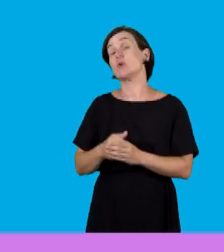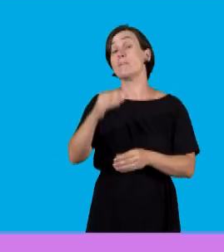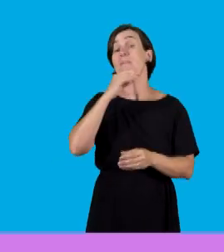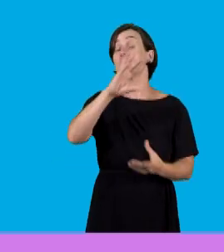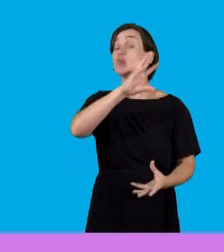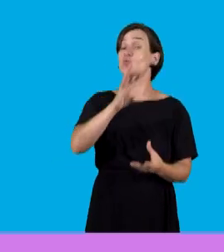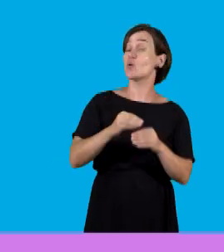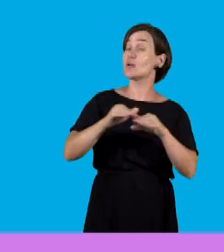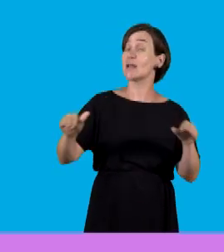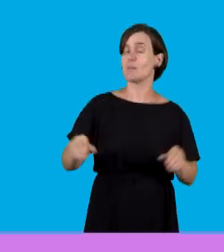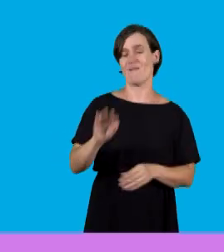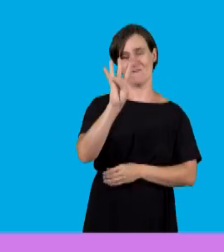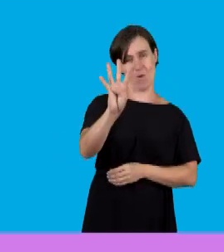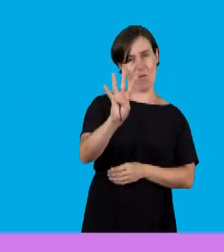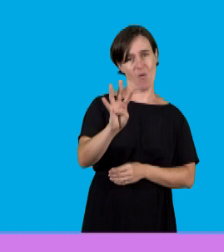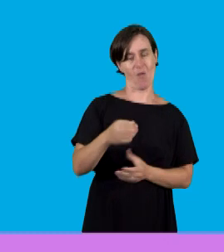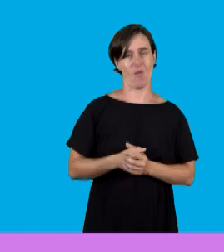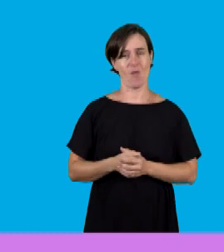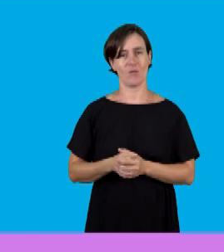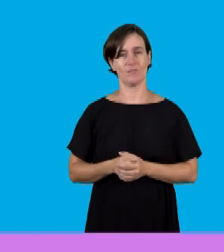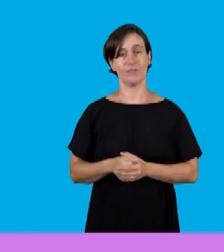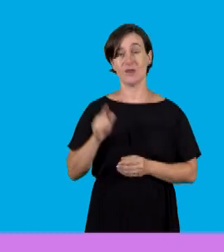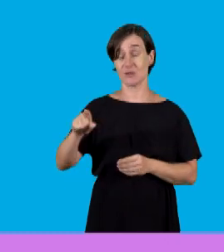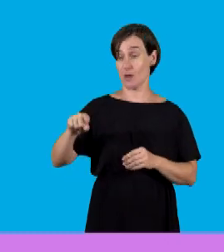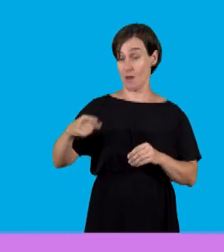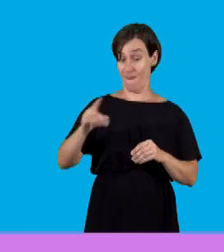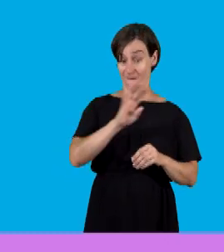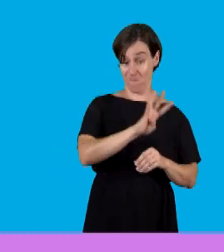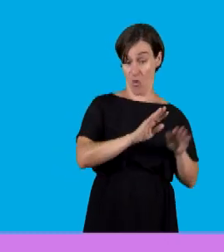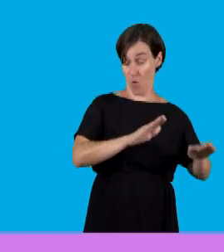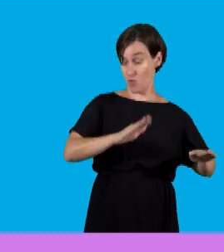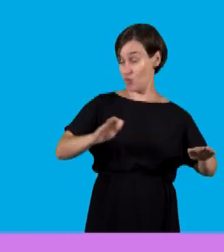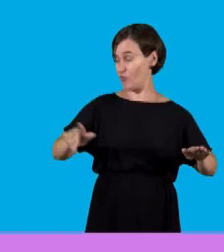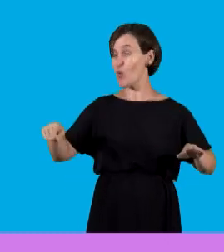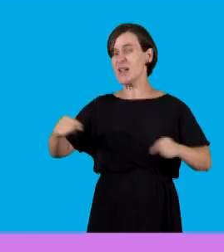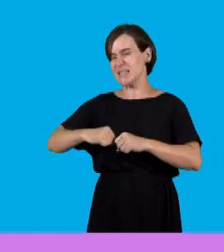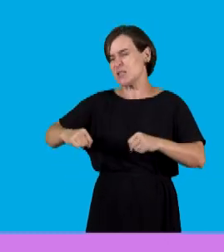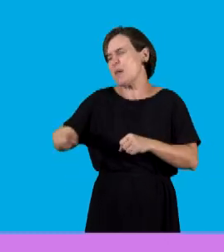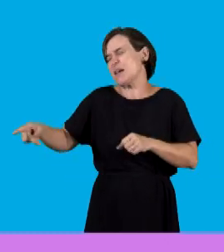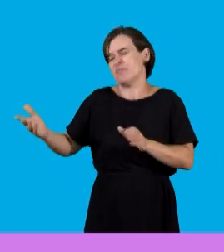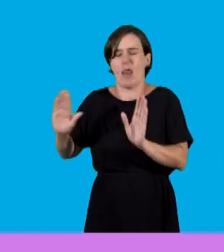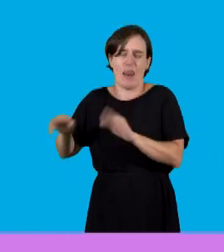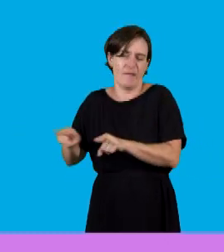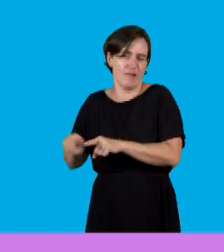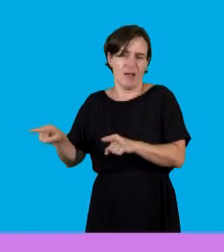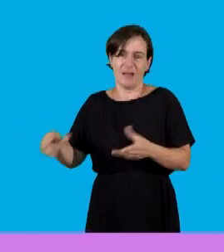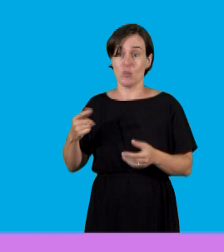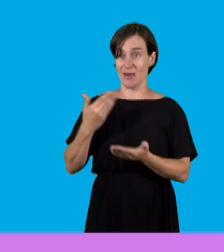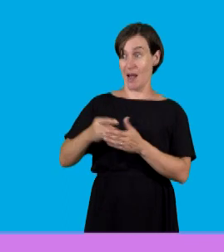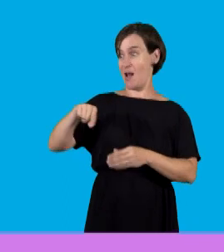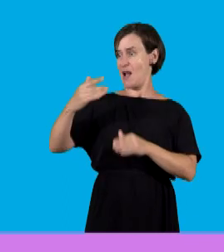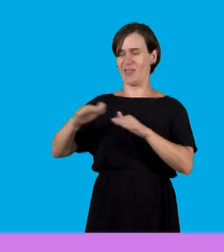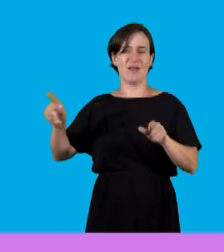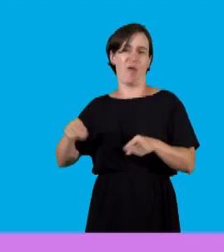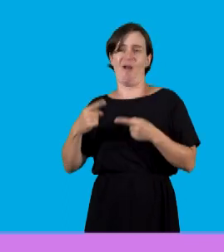space are only 4. So the other space that is left out will be just space maybe to fit in the chairs, but not to fit in another full